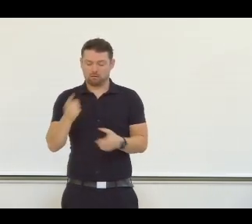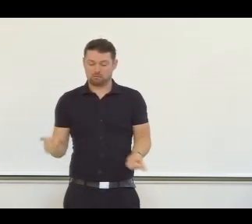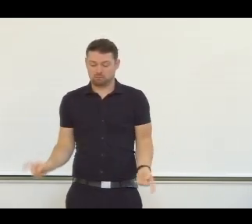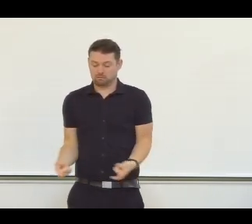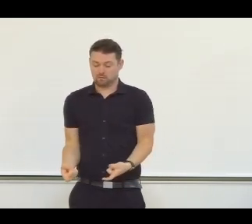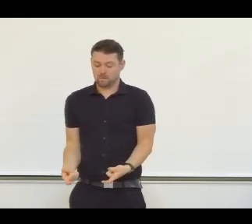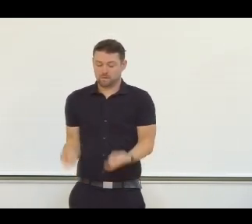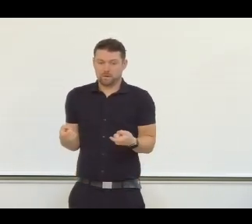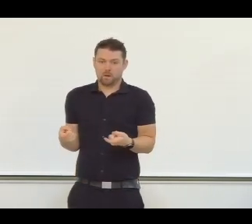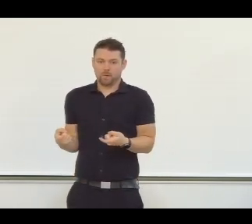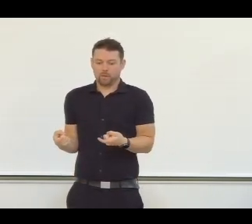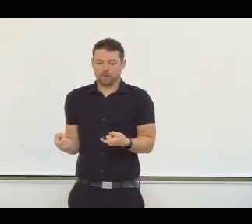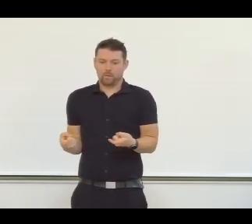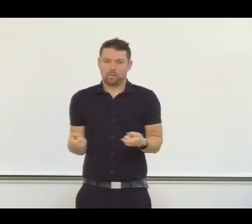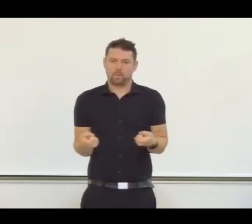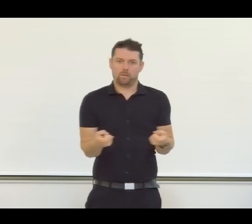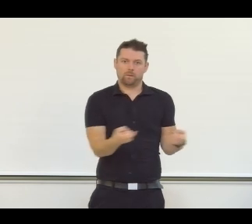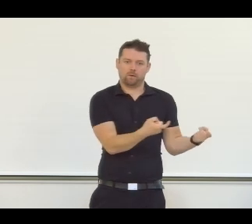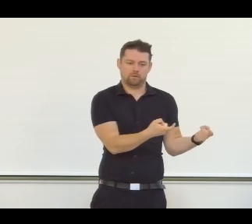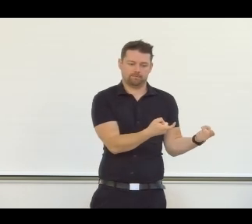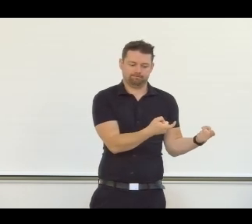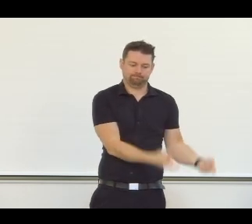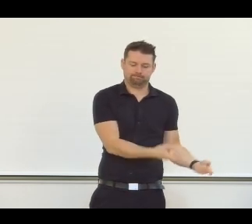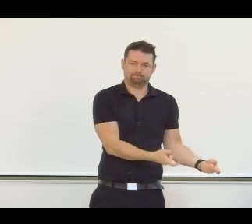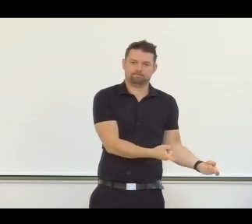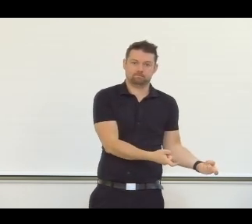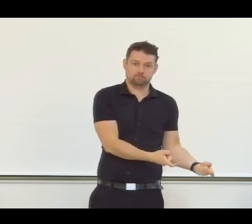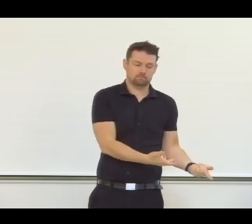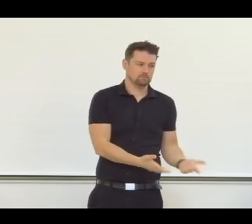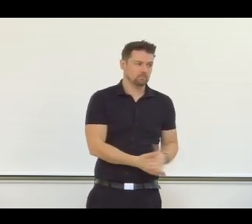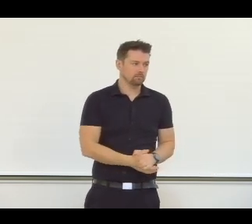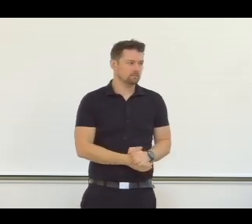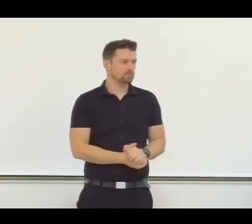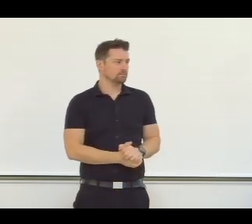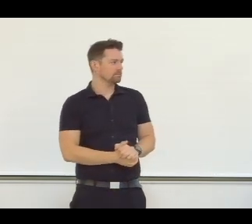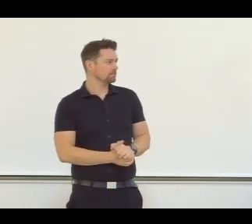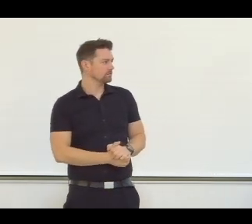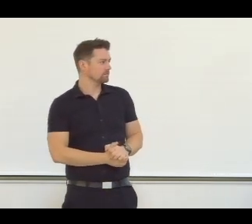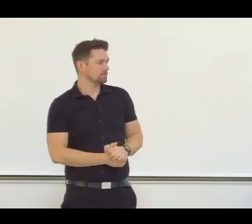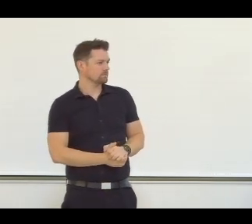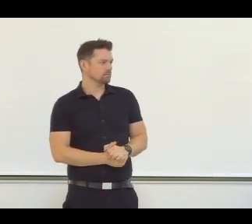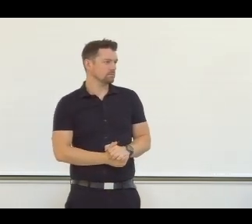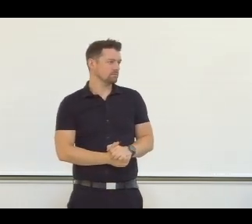mini swarm of robots would have to transport it to the site. So